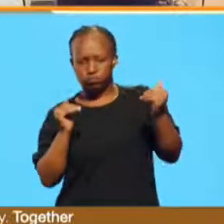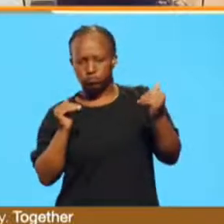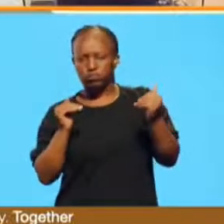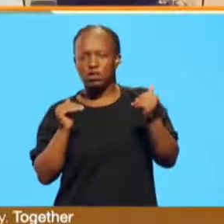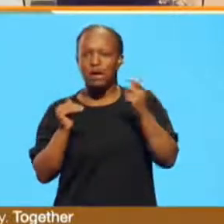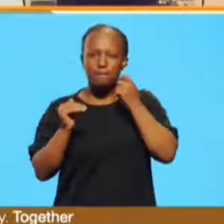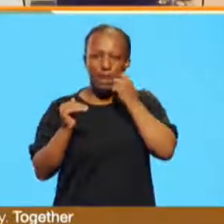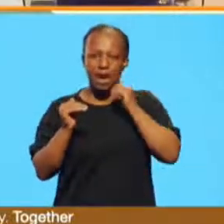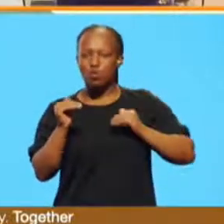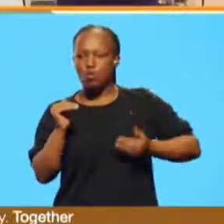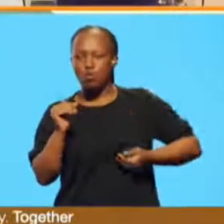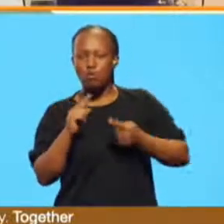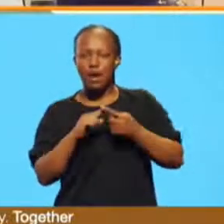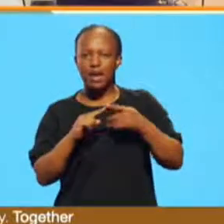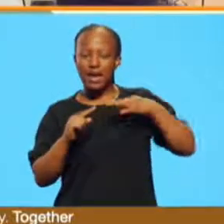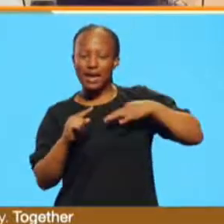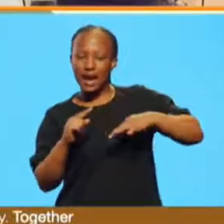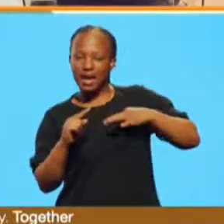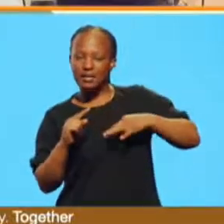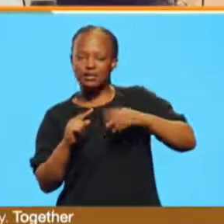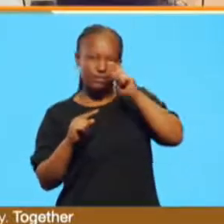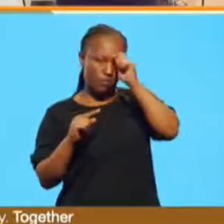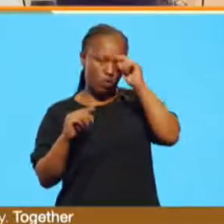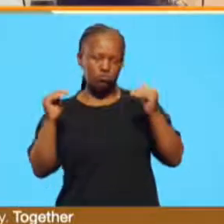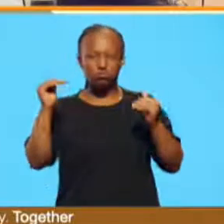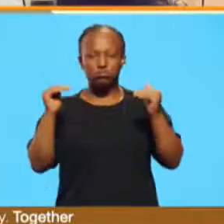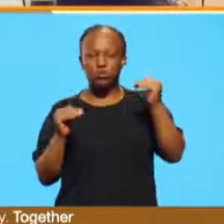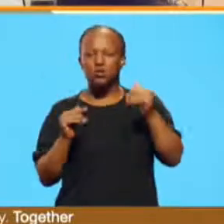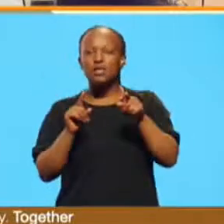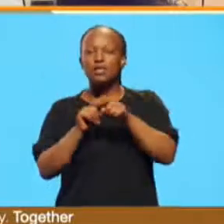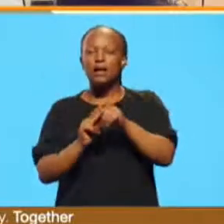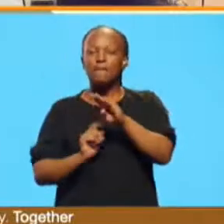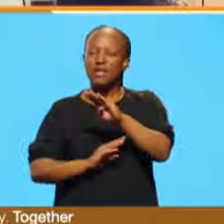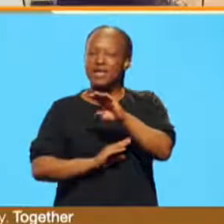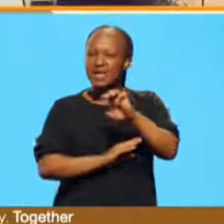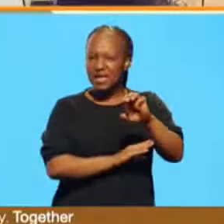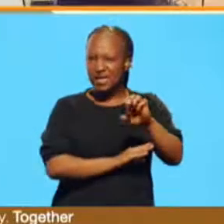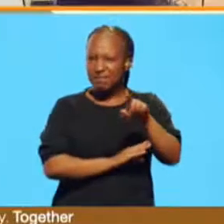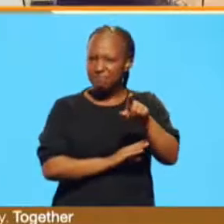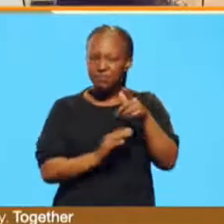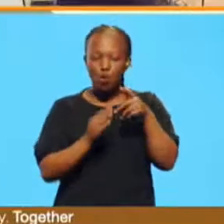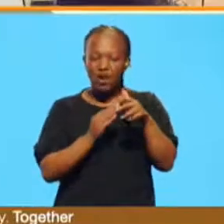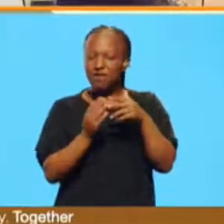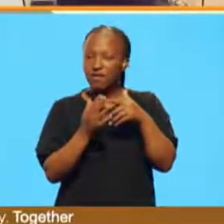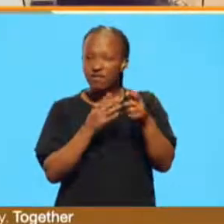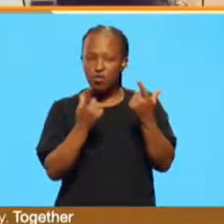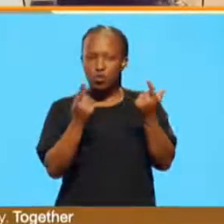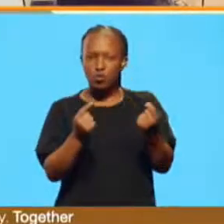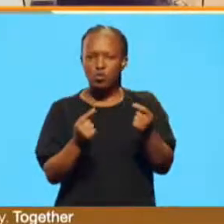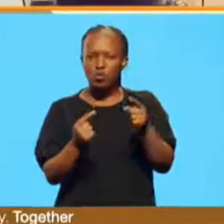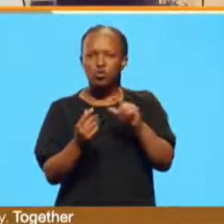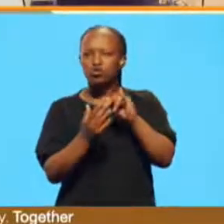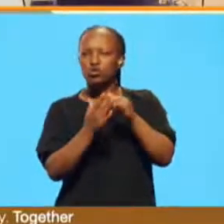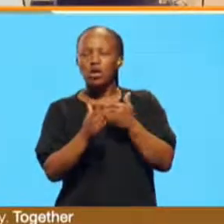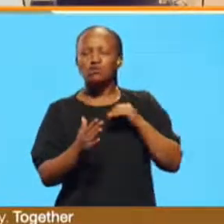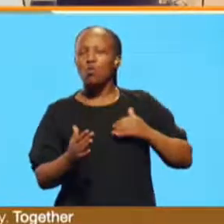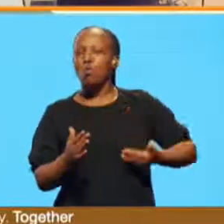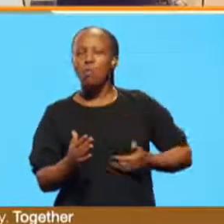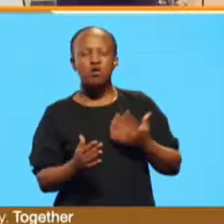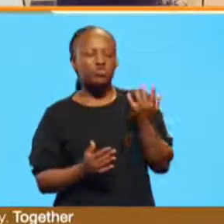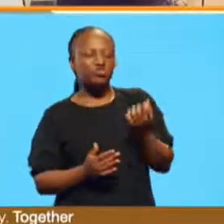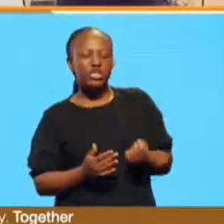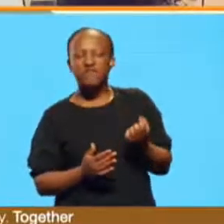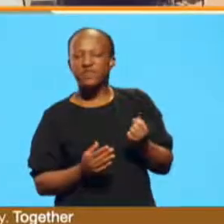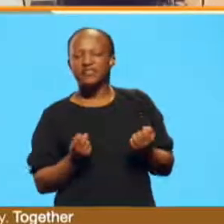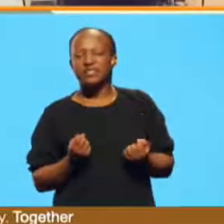boys. And then the third one, that is triple BEE. In whatever we're doing, we shouldn't see women as recipients of services, but we should see them